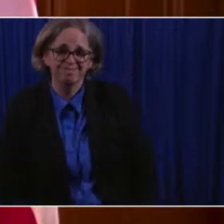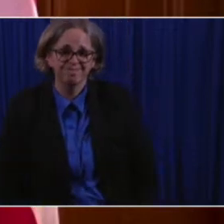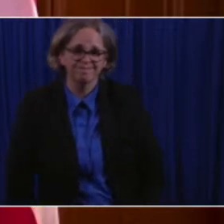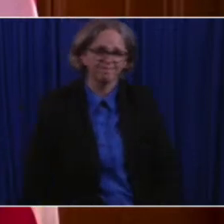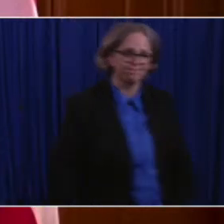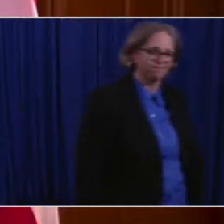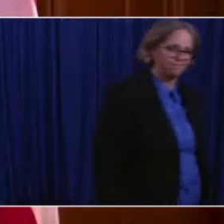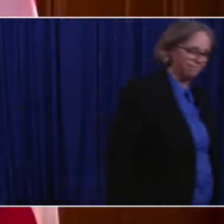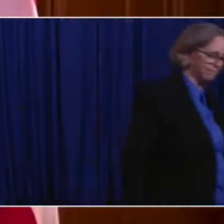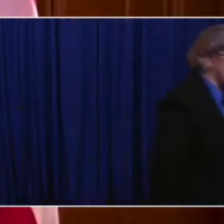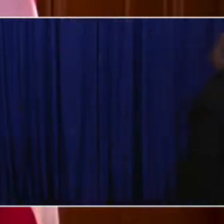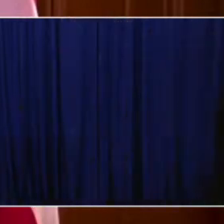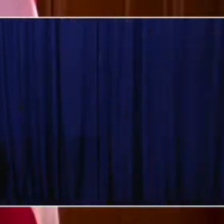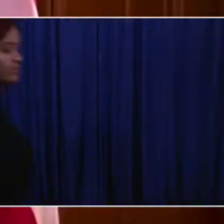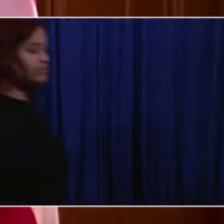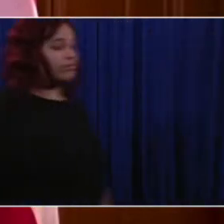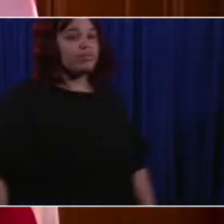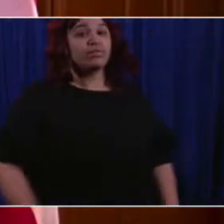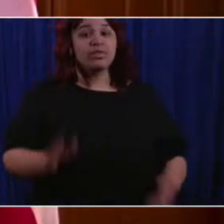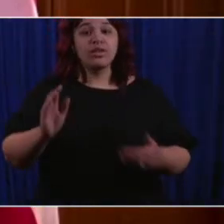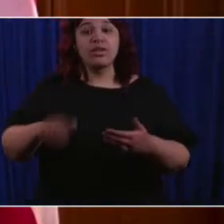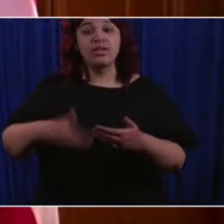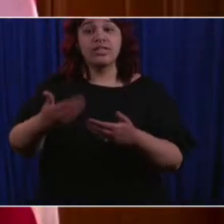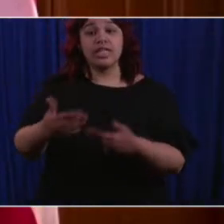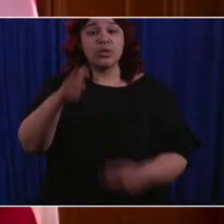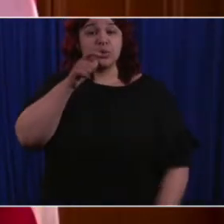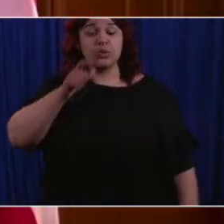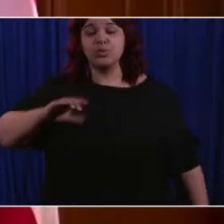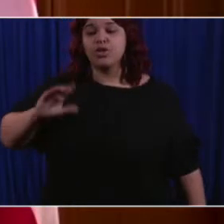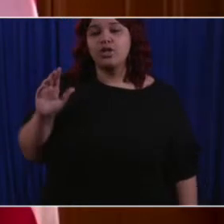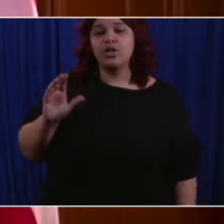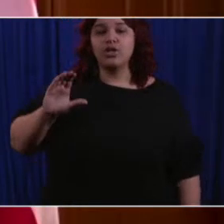Next question is from Christian Hauser at WKRC in Cincinnati.